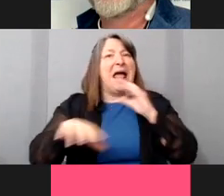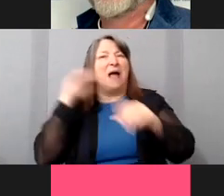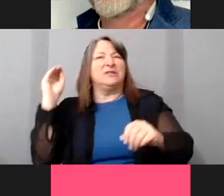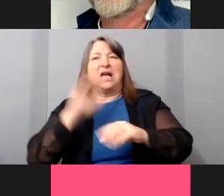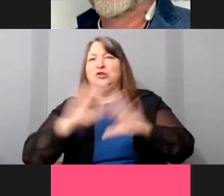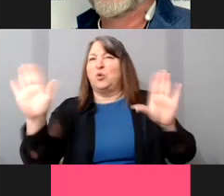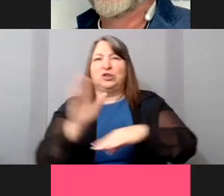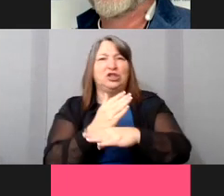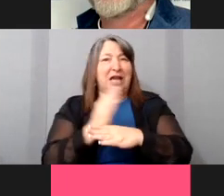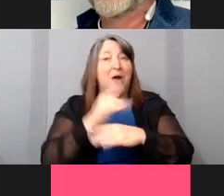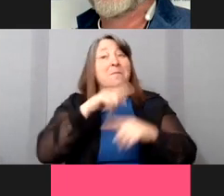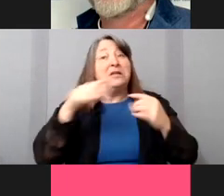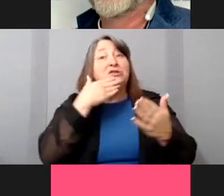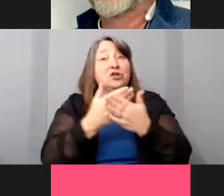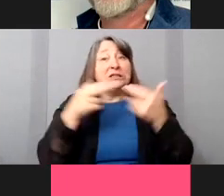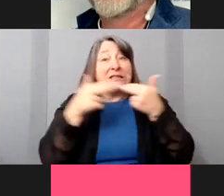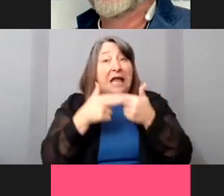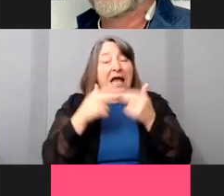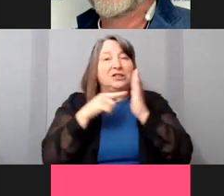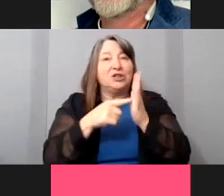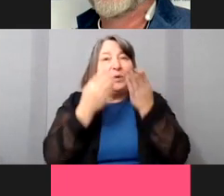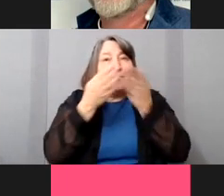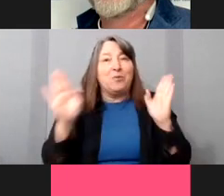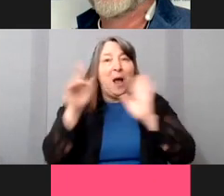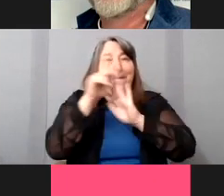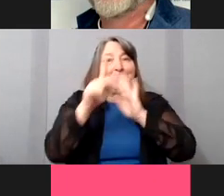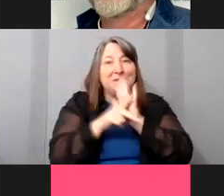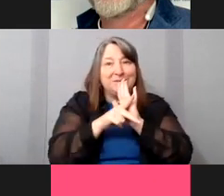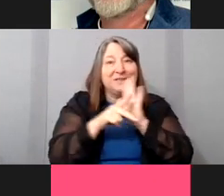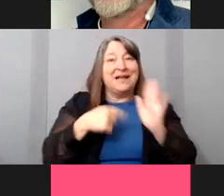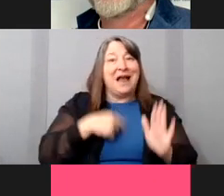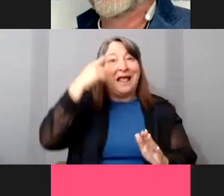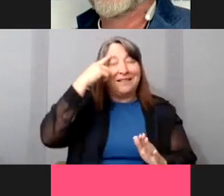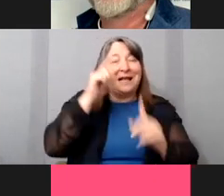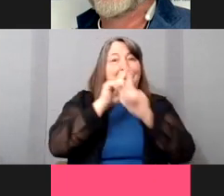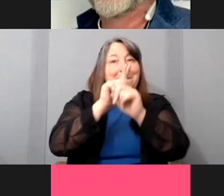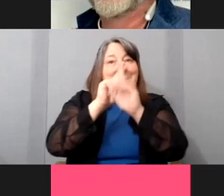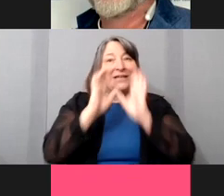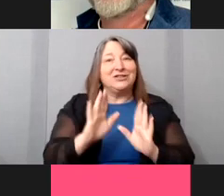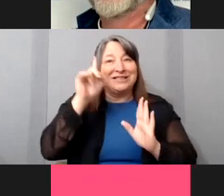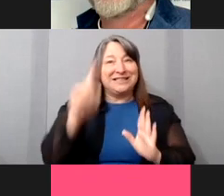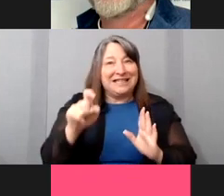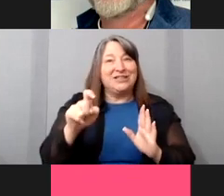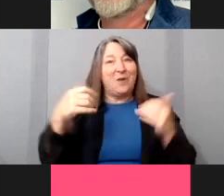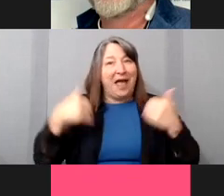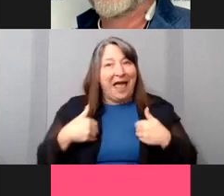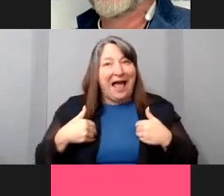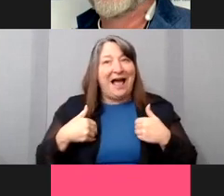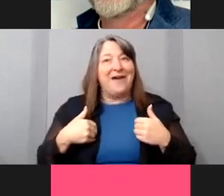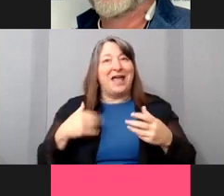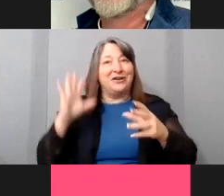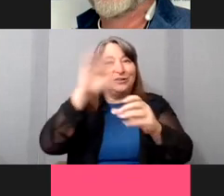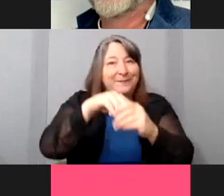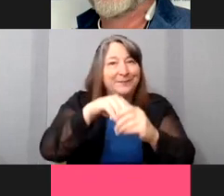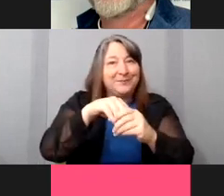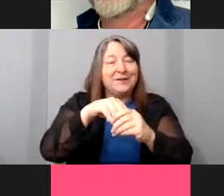for kind of illustrating a broad set of principles that I think mentors need to bring to the table. And I'll start here at the bottom. You'll